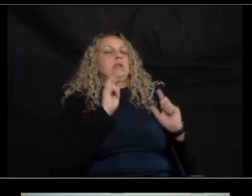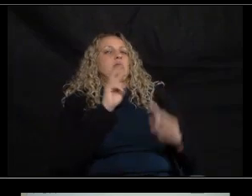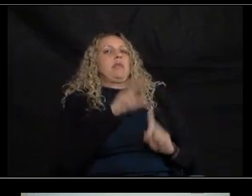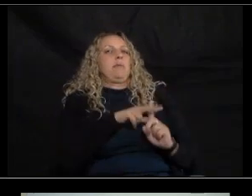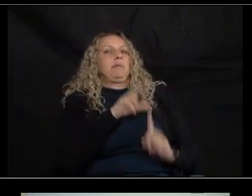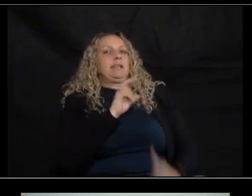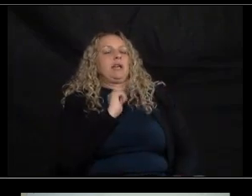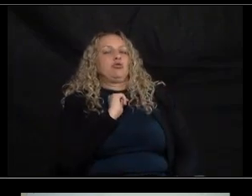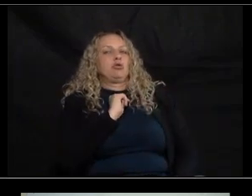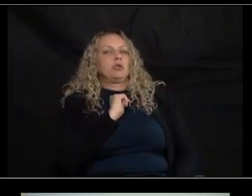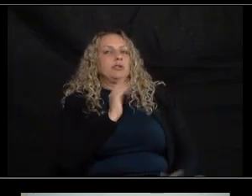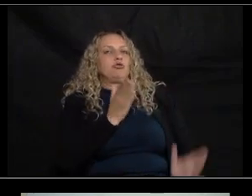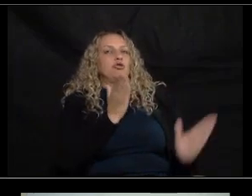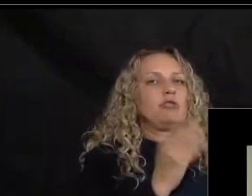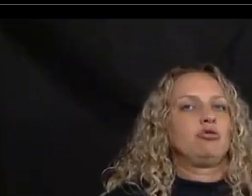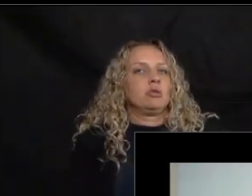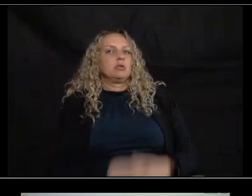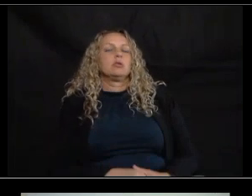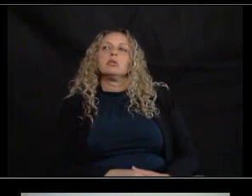implementation suggestions.